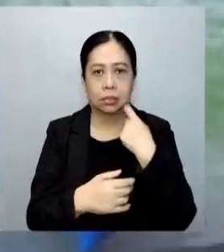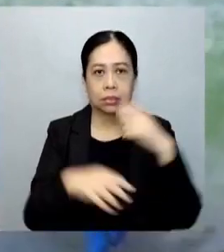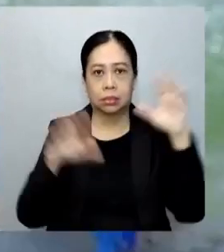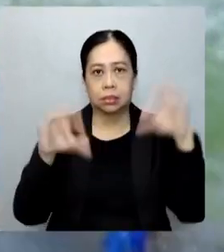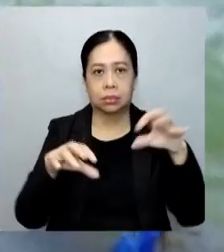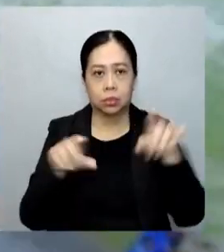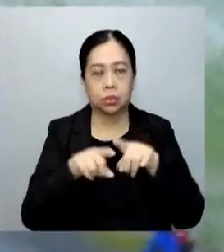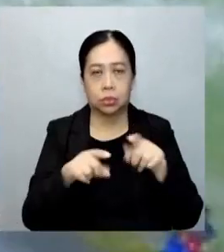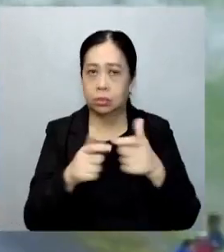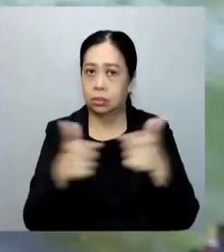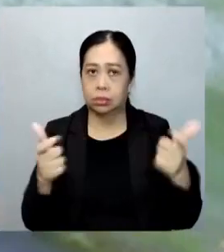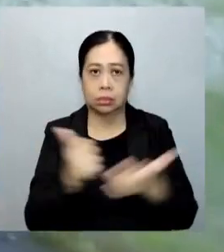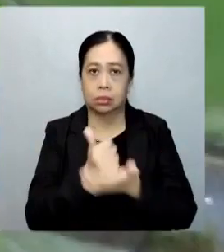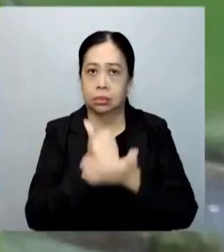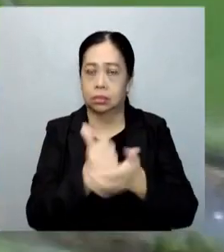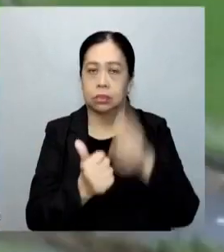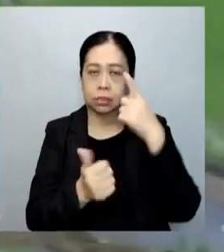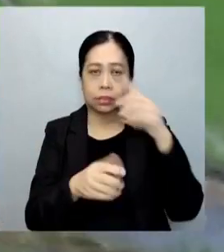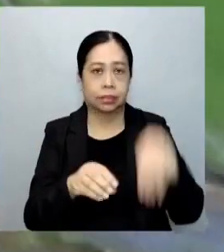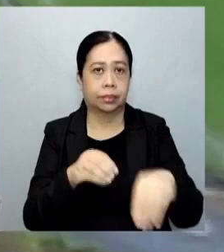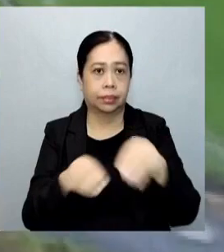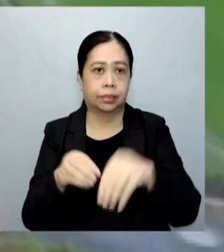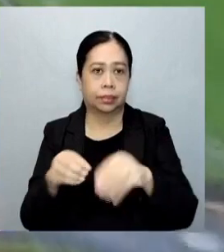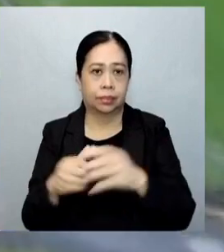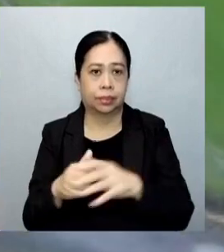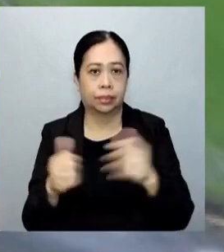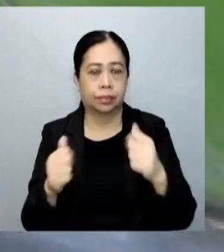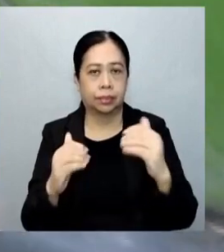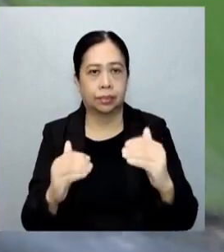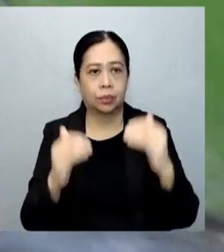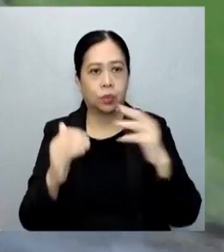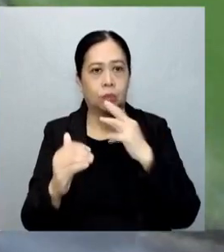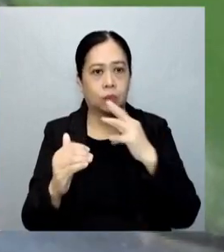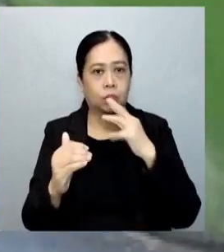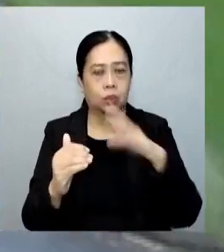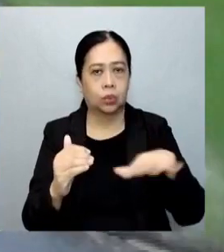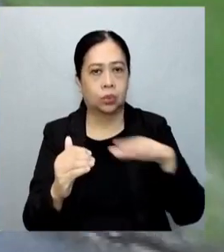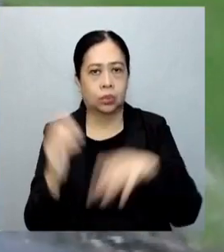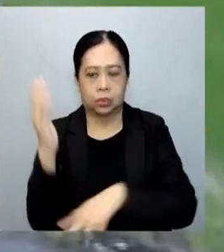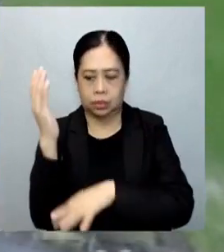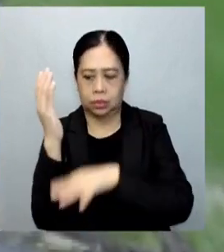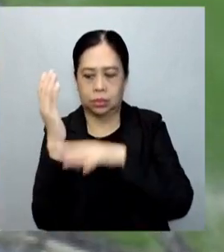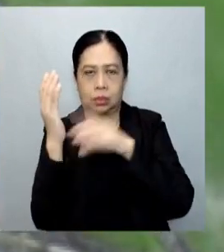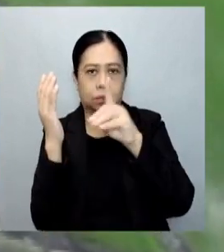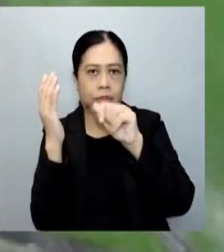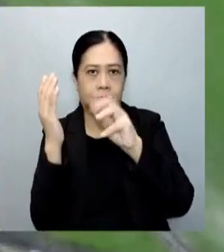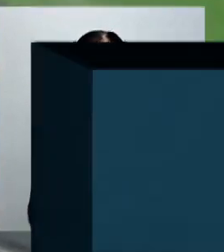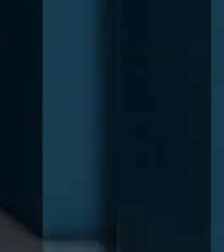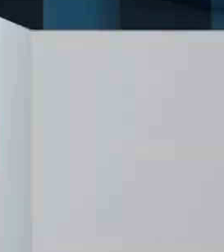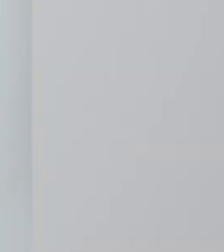help to the country's agriculture sector as it elevated waters in dams that are crucial for irrigation.